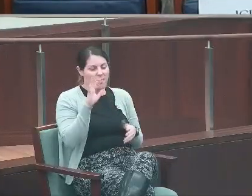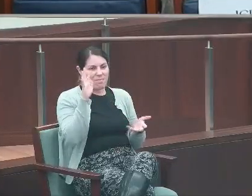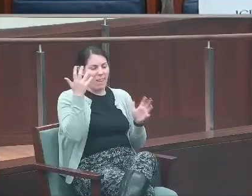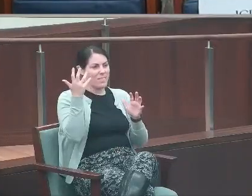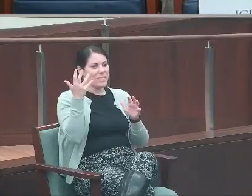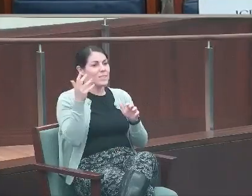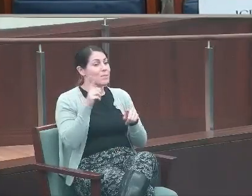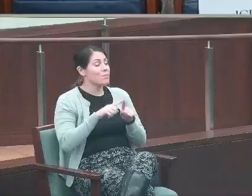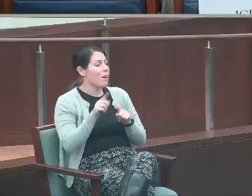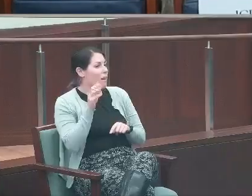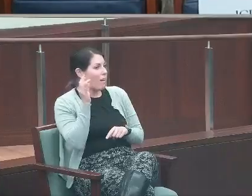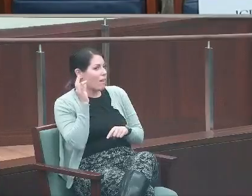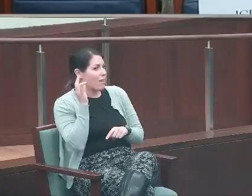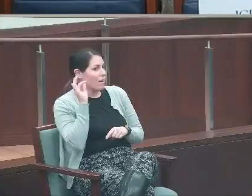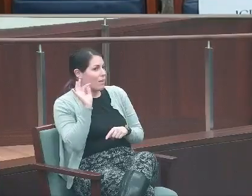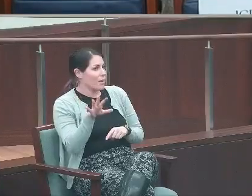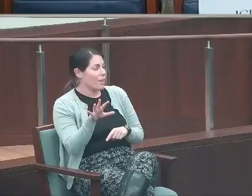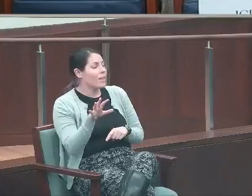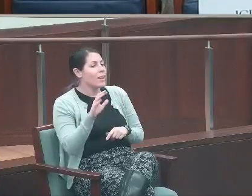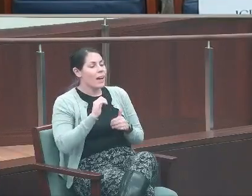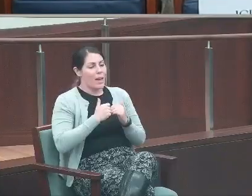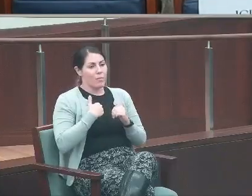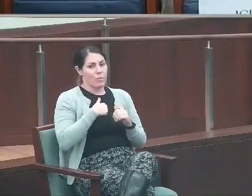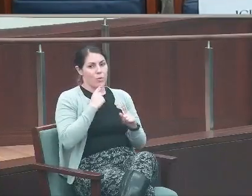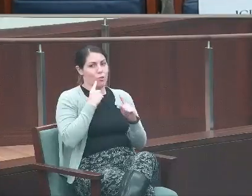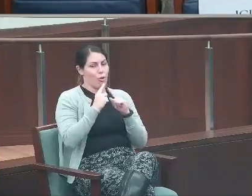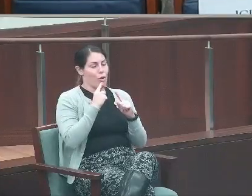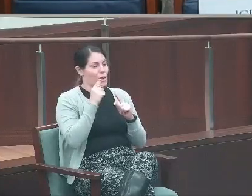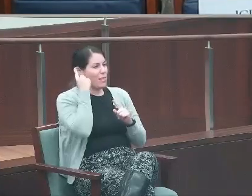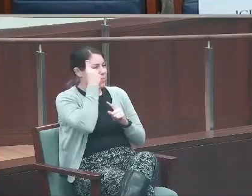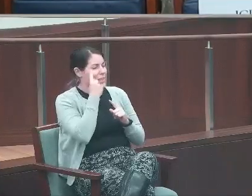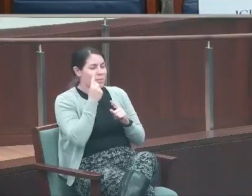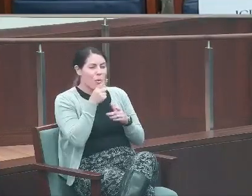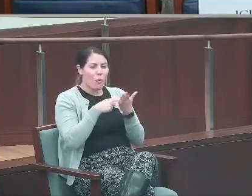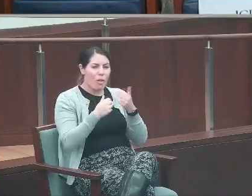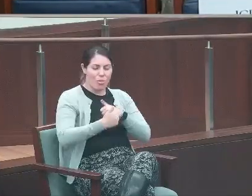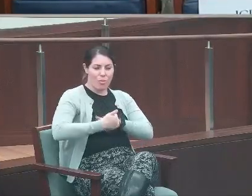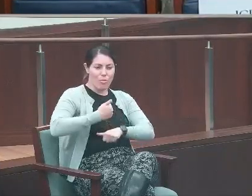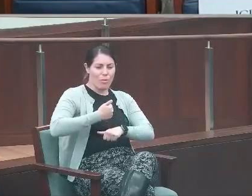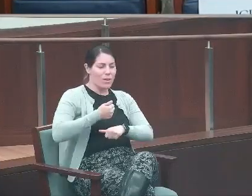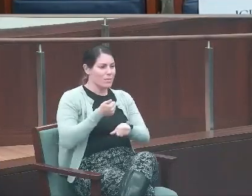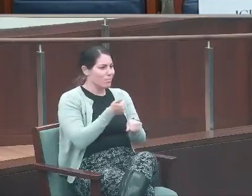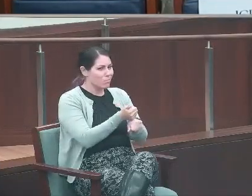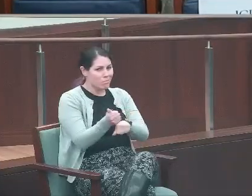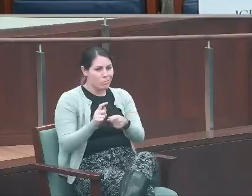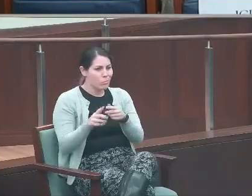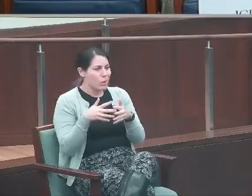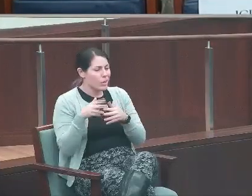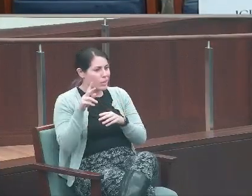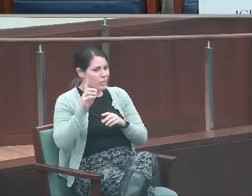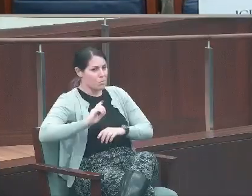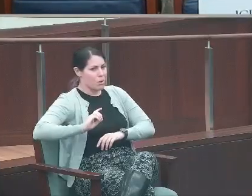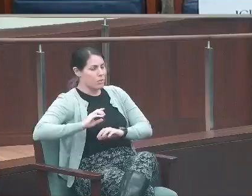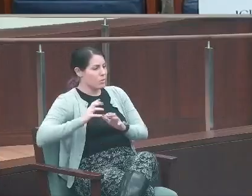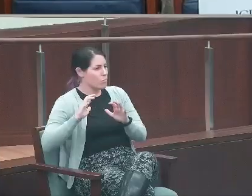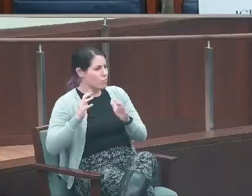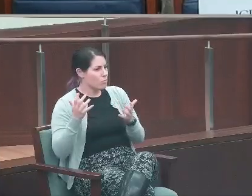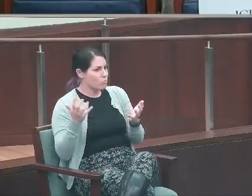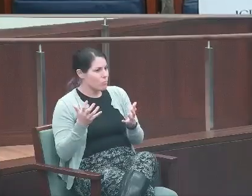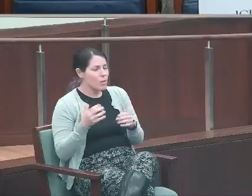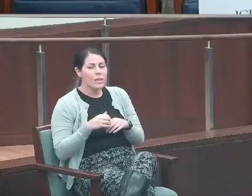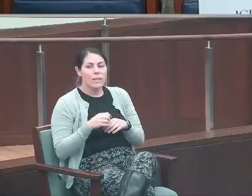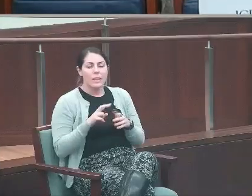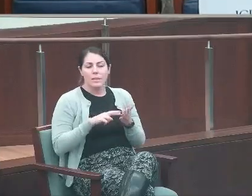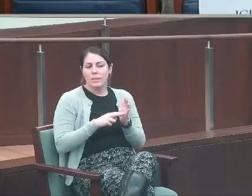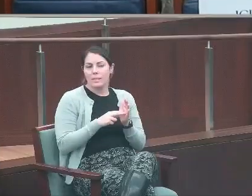I will say that the way that we are talking and thinking about the threats to American democracy right now starts with a really important acknowledgement,